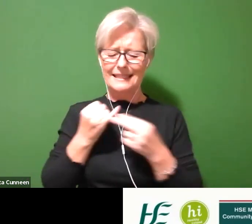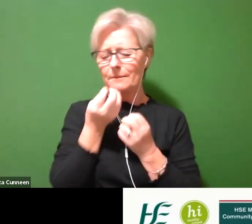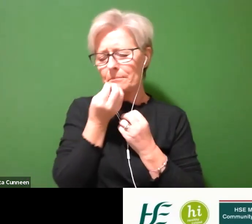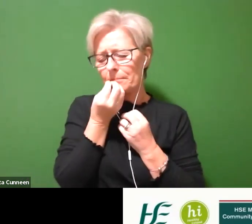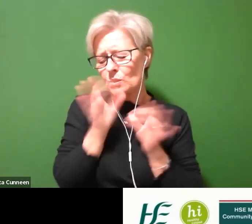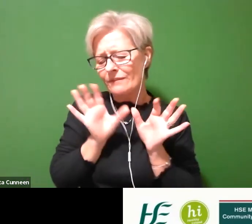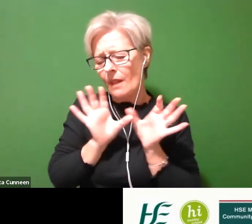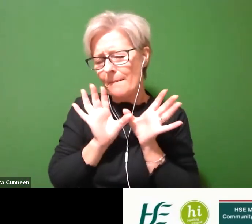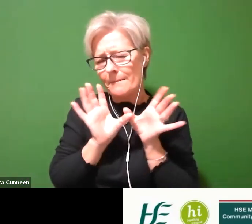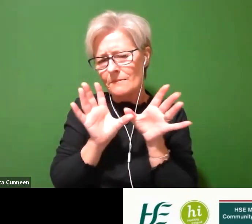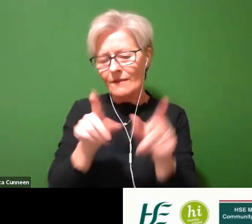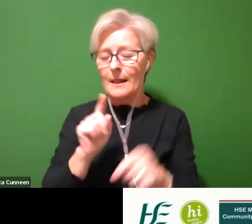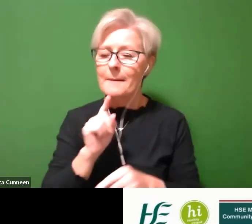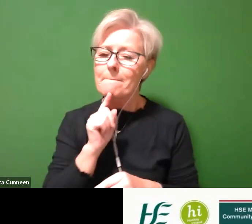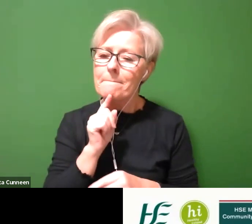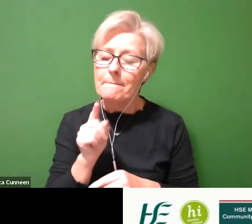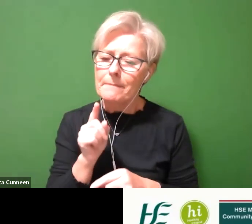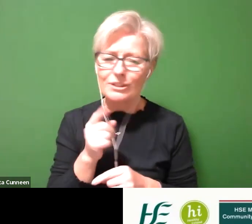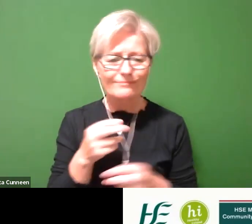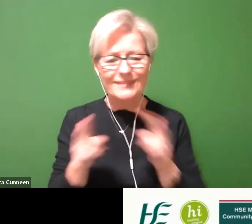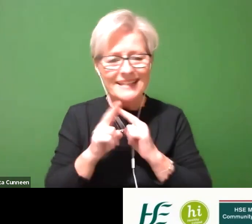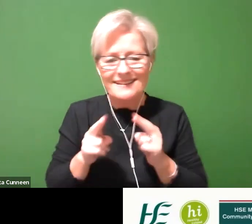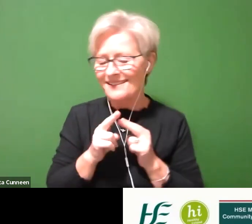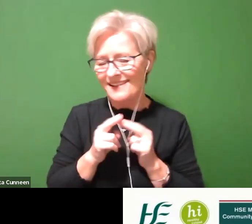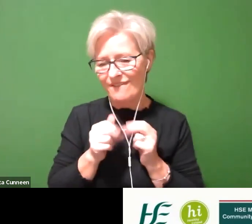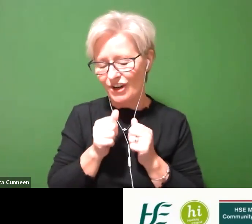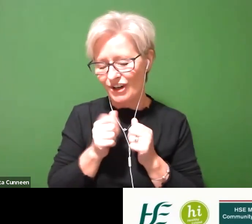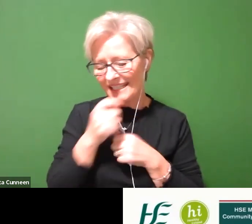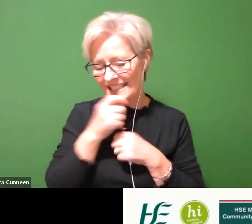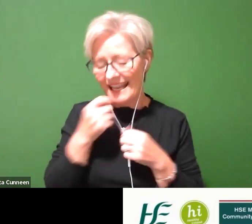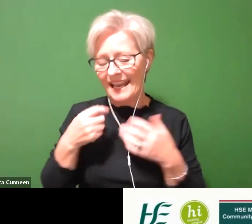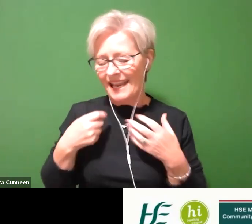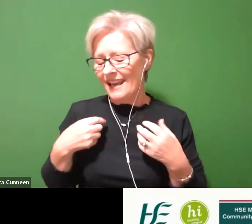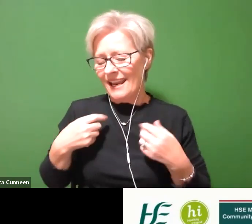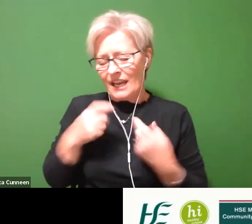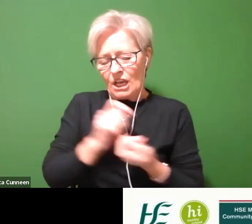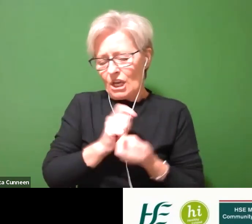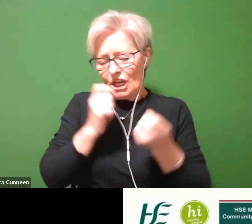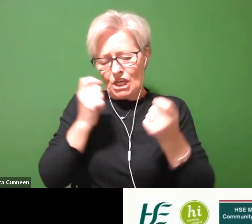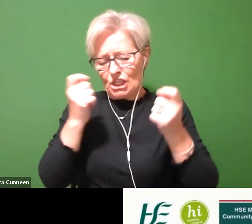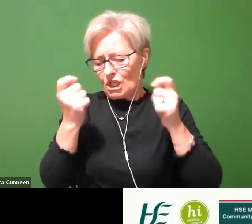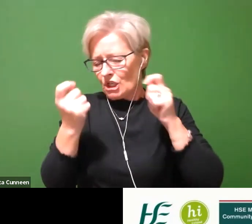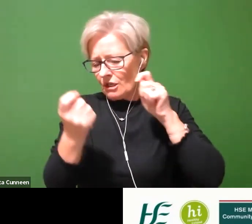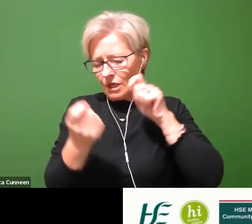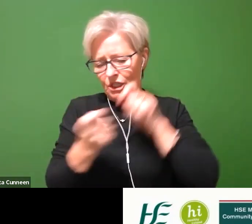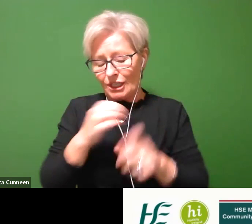butterfly, but rarely admit the changes it has gone through to achieve that beauty. So thank